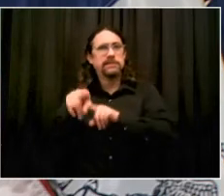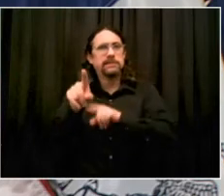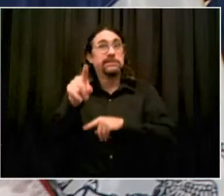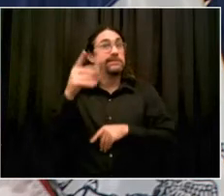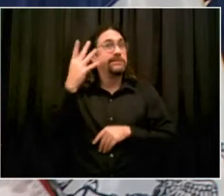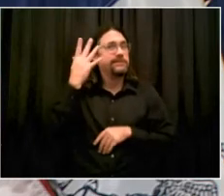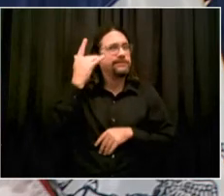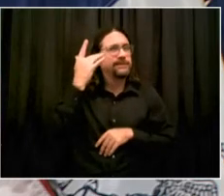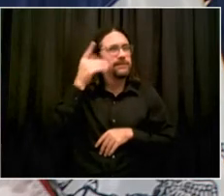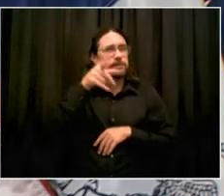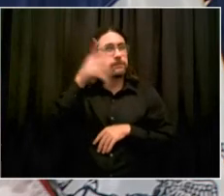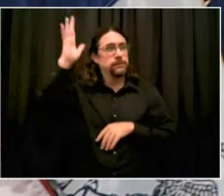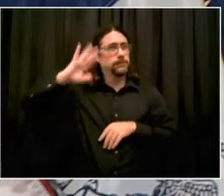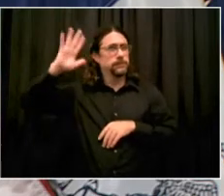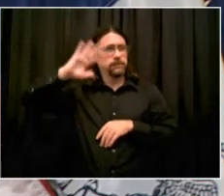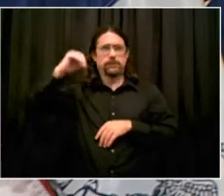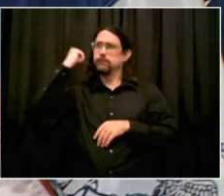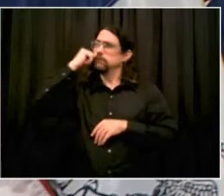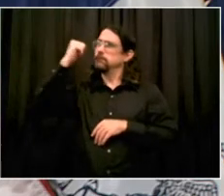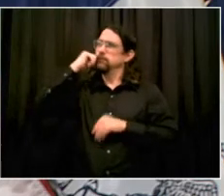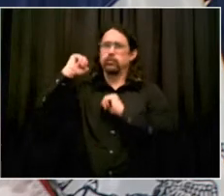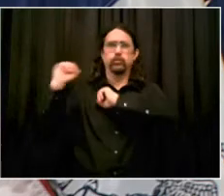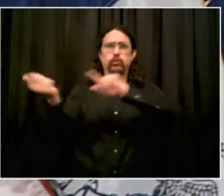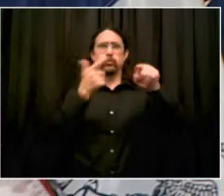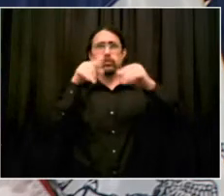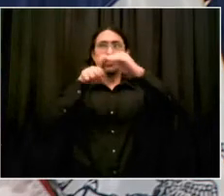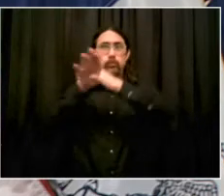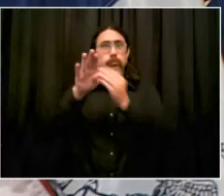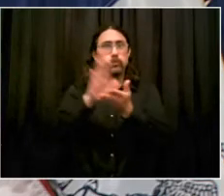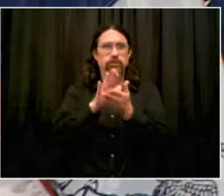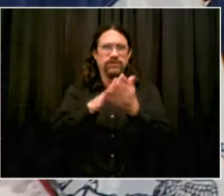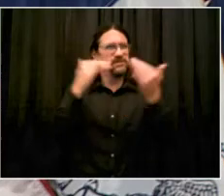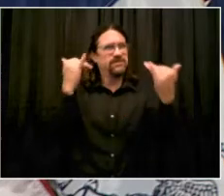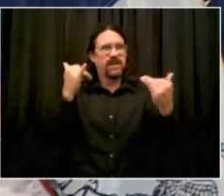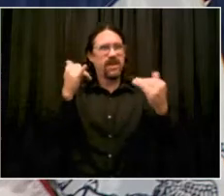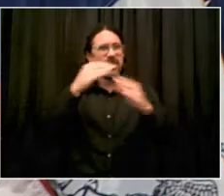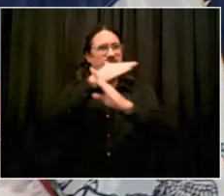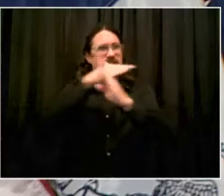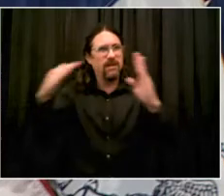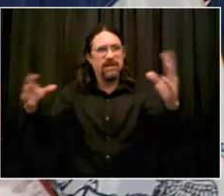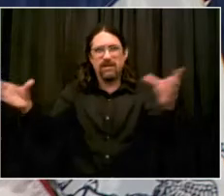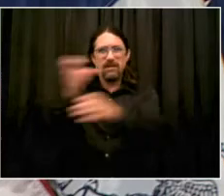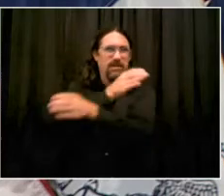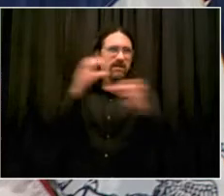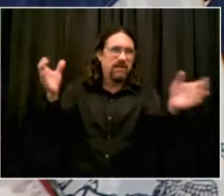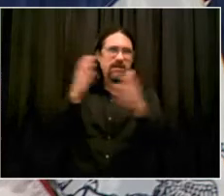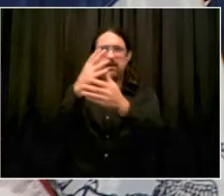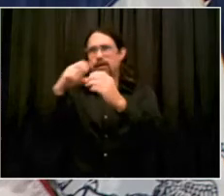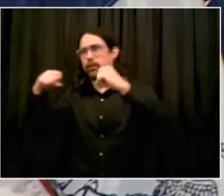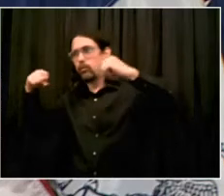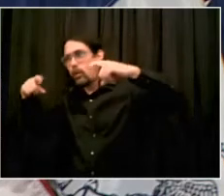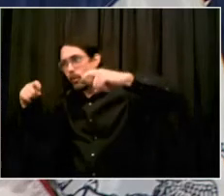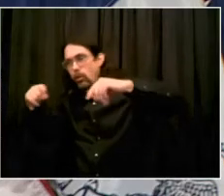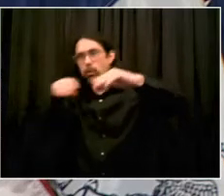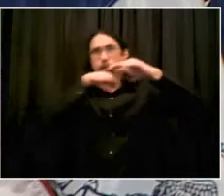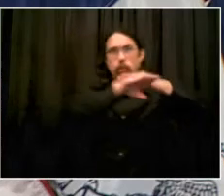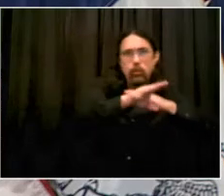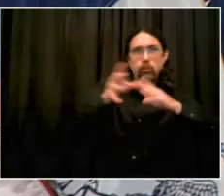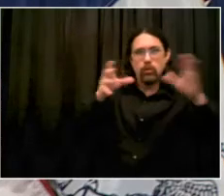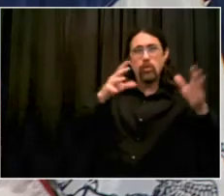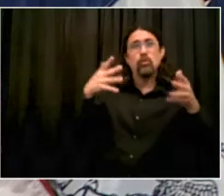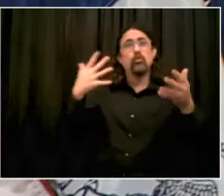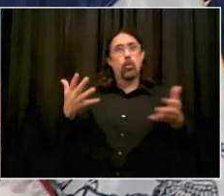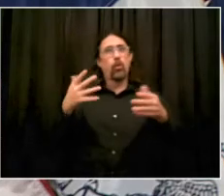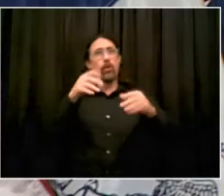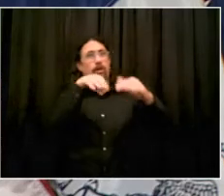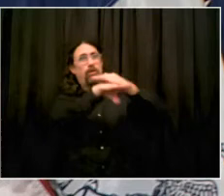out there because it's important to examine it and learn from it. So whatever the council needs, we will get them. I